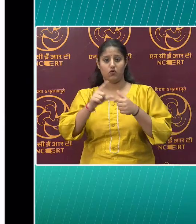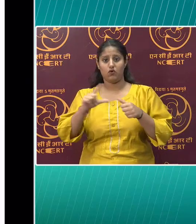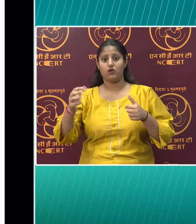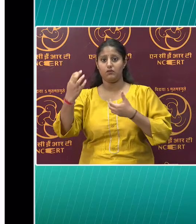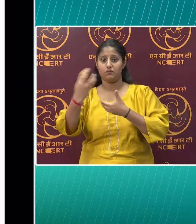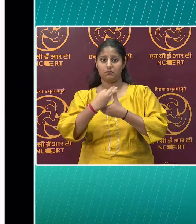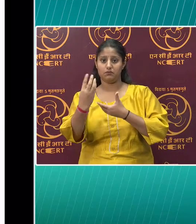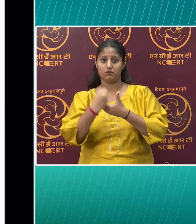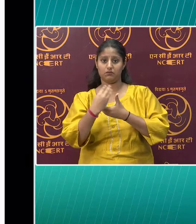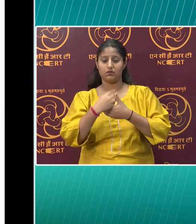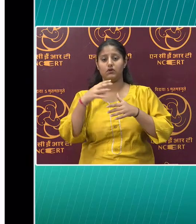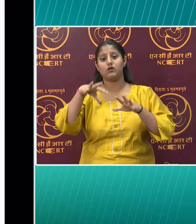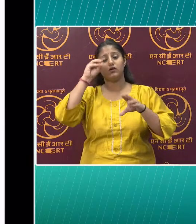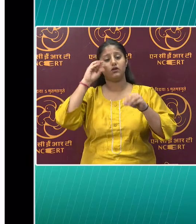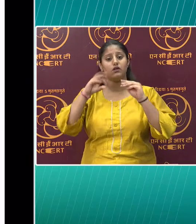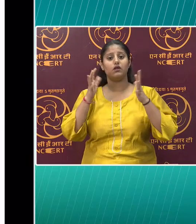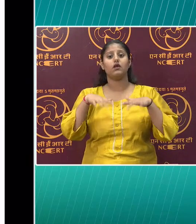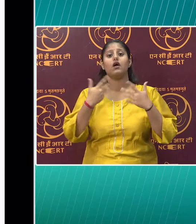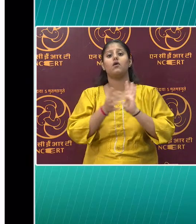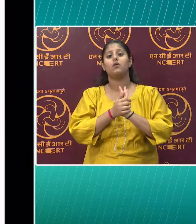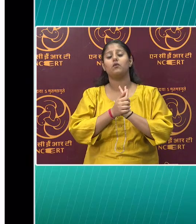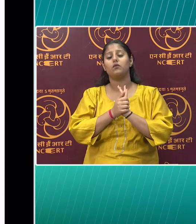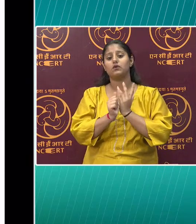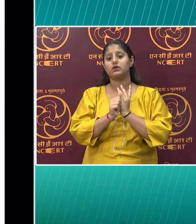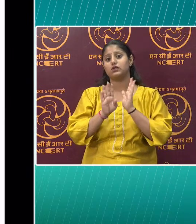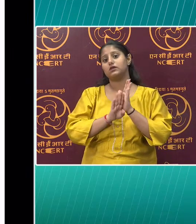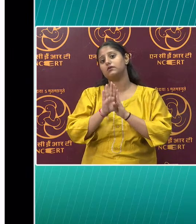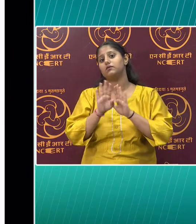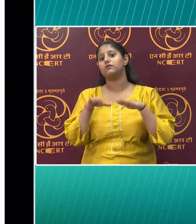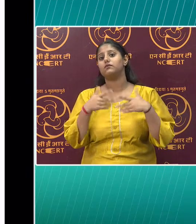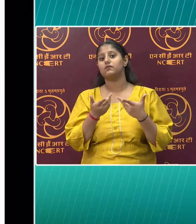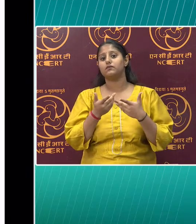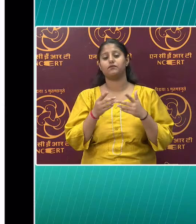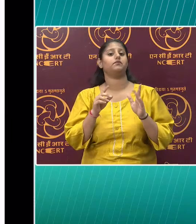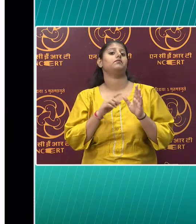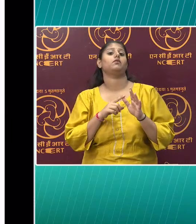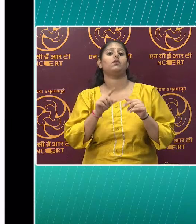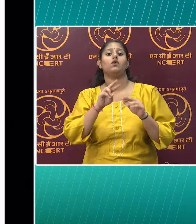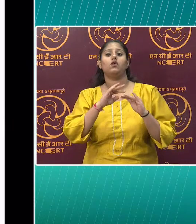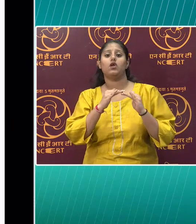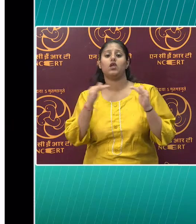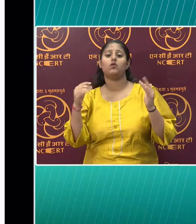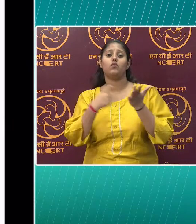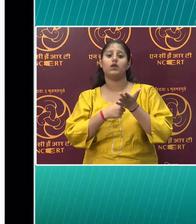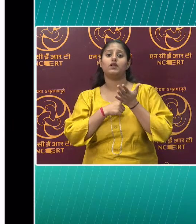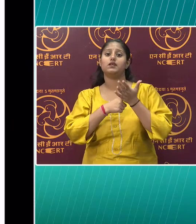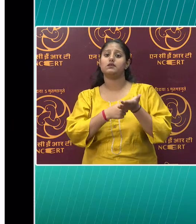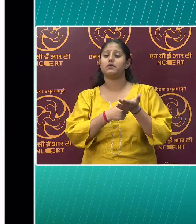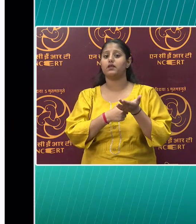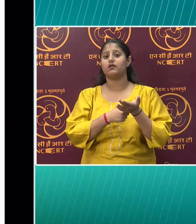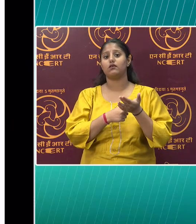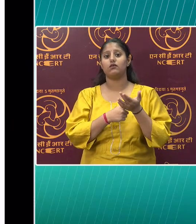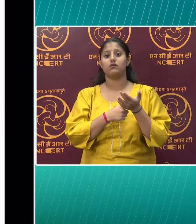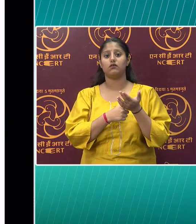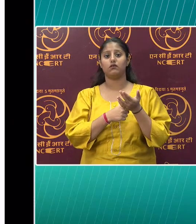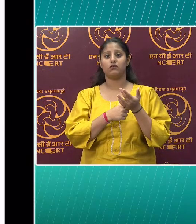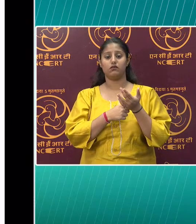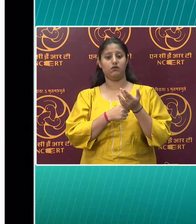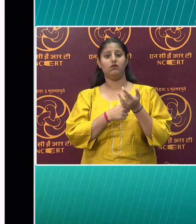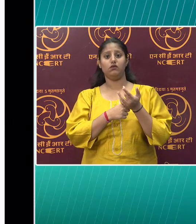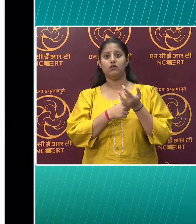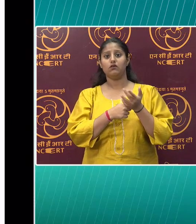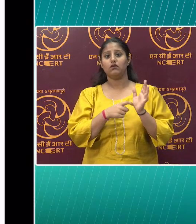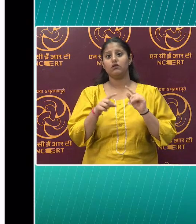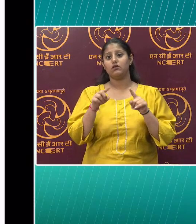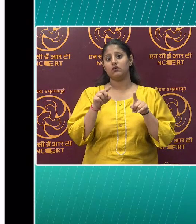work by learning hands-on abilities and skills, developing equal respect for head, hands, and heart. And this is